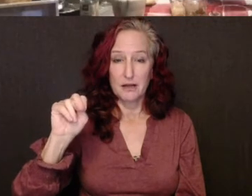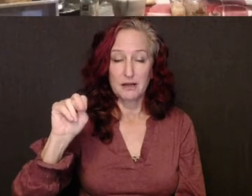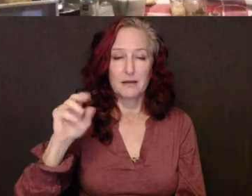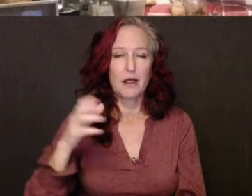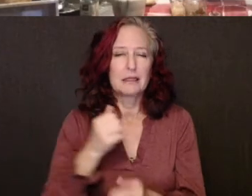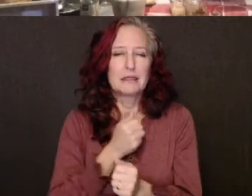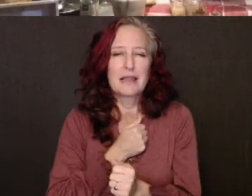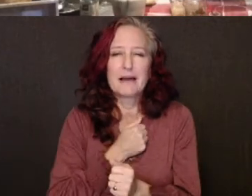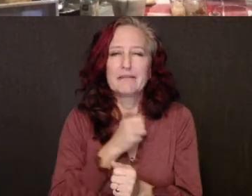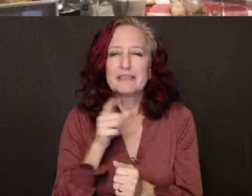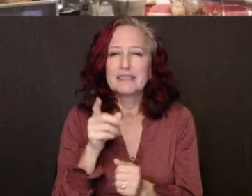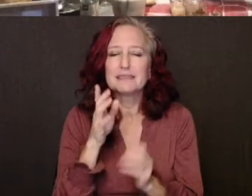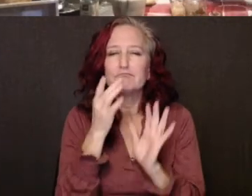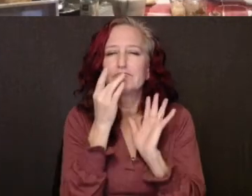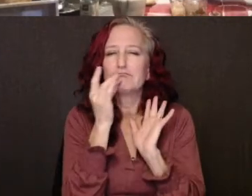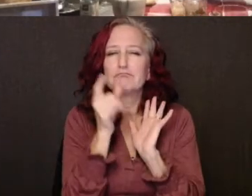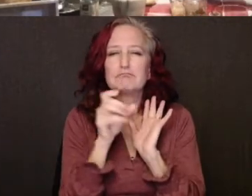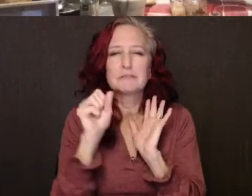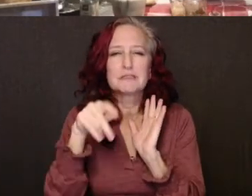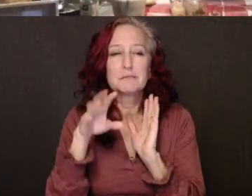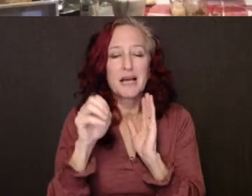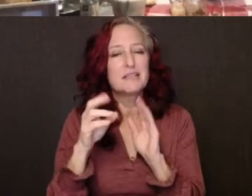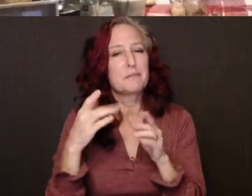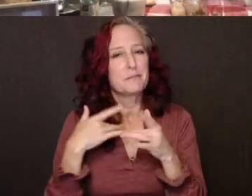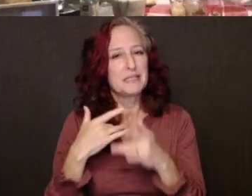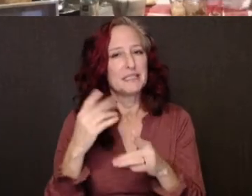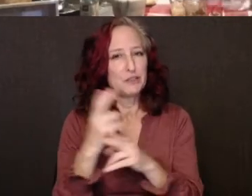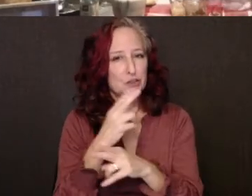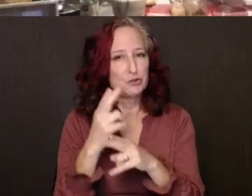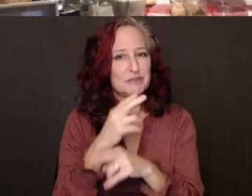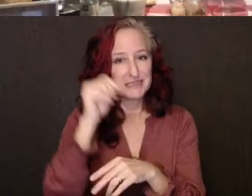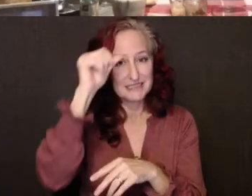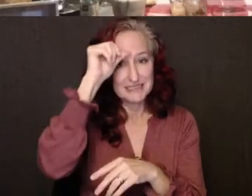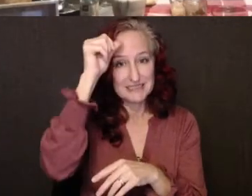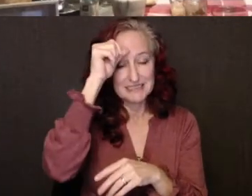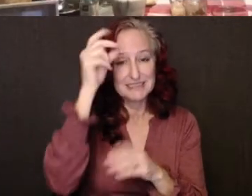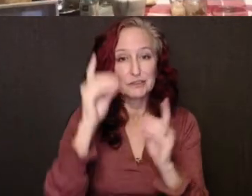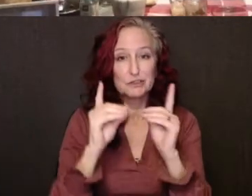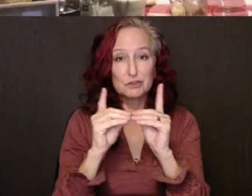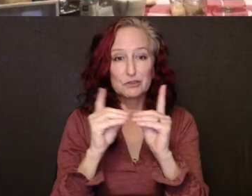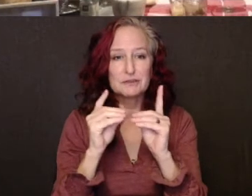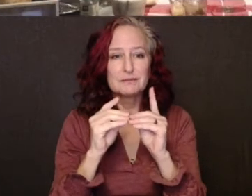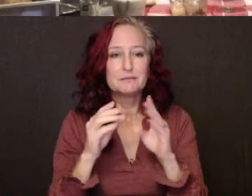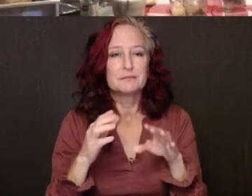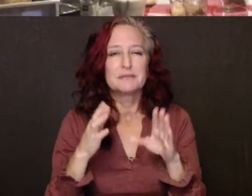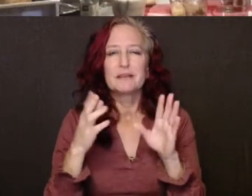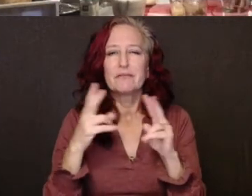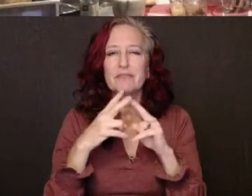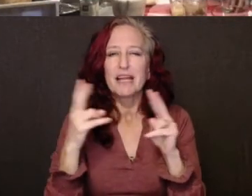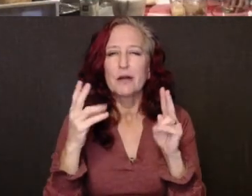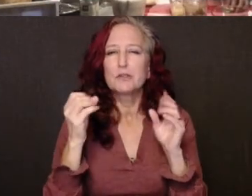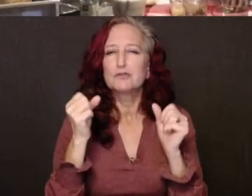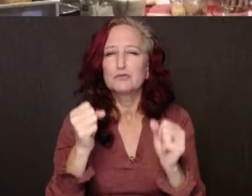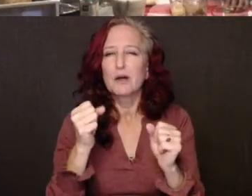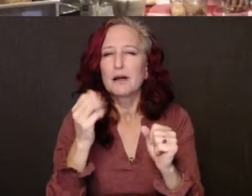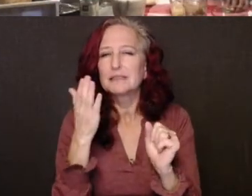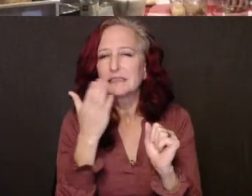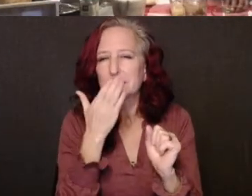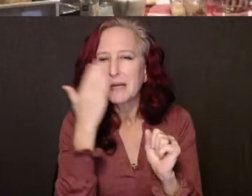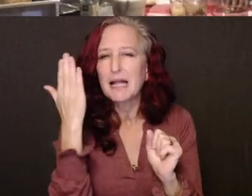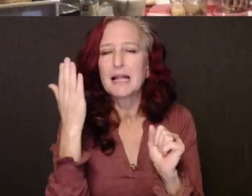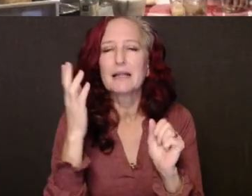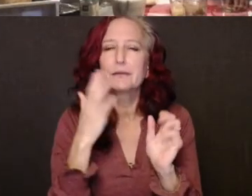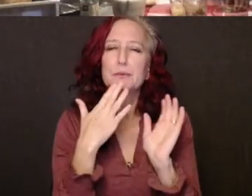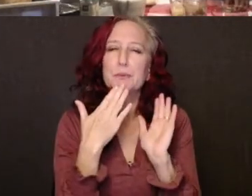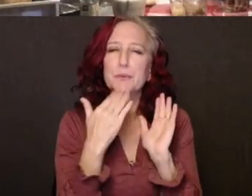Basically it needs to be at a boil so that the sago cooks through completely. So once you put that in, the other